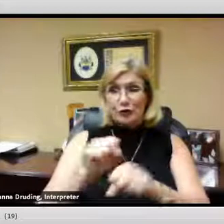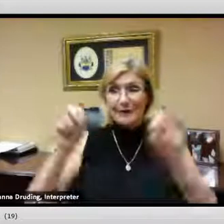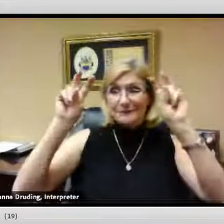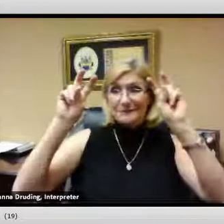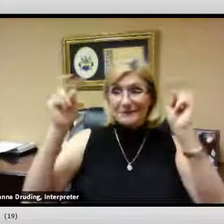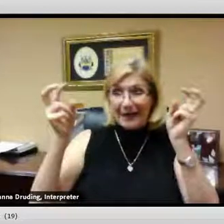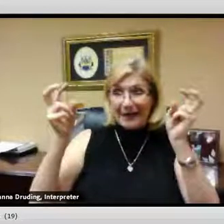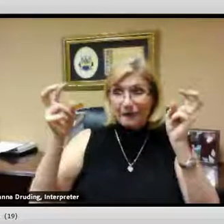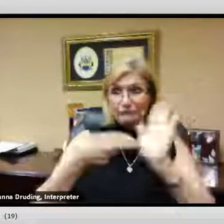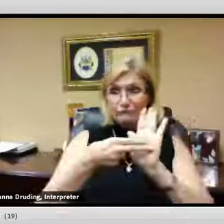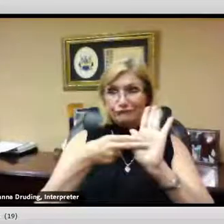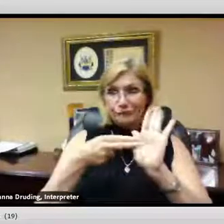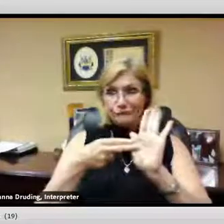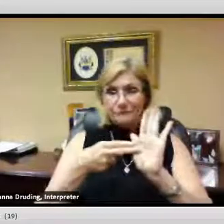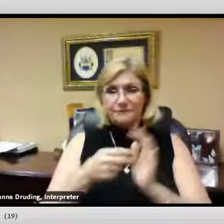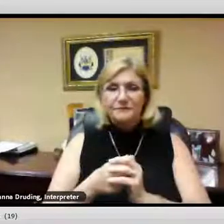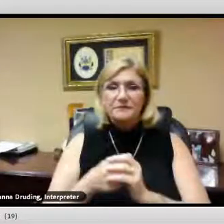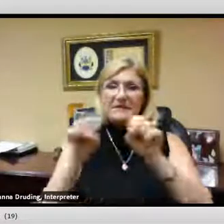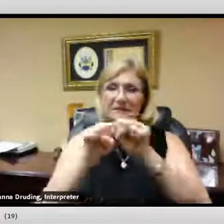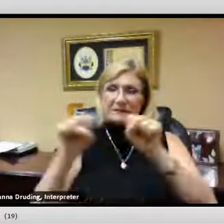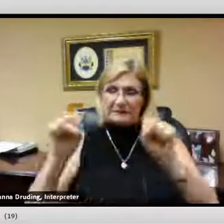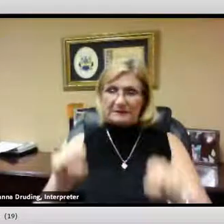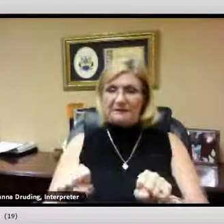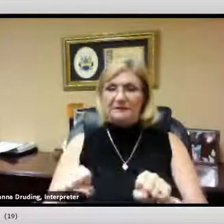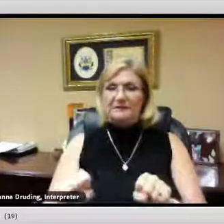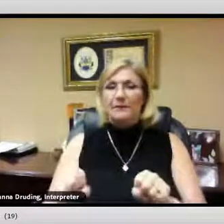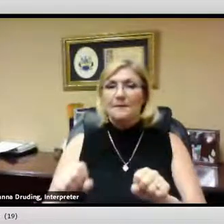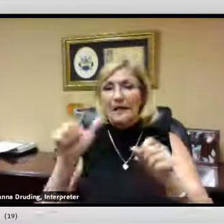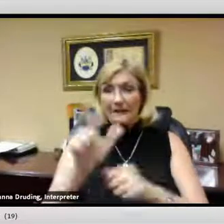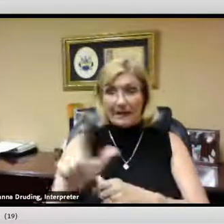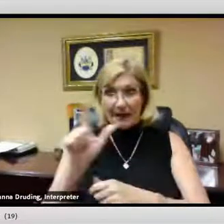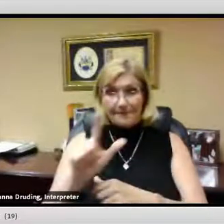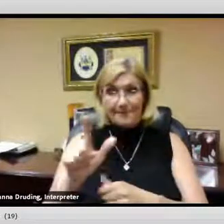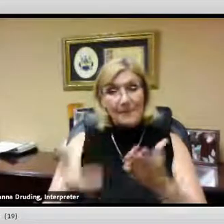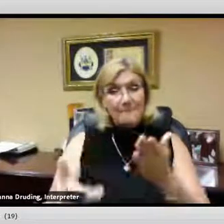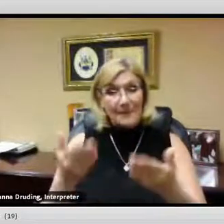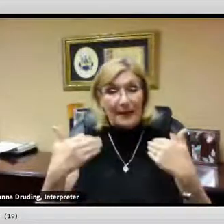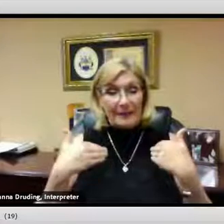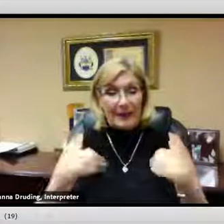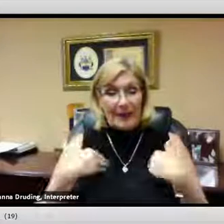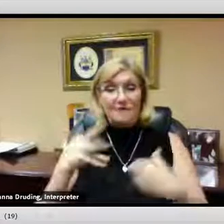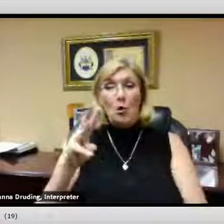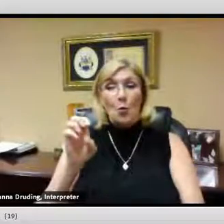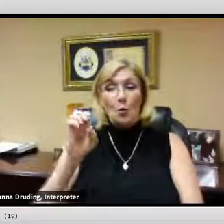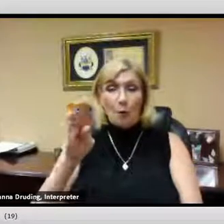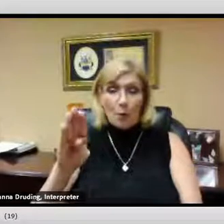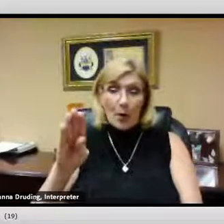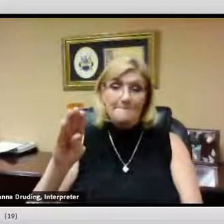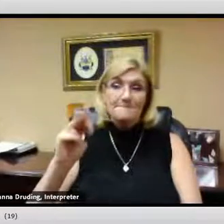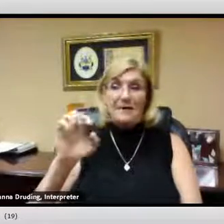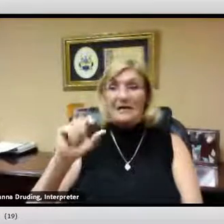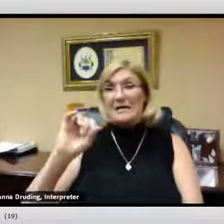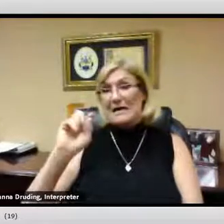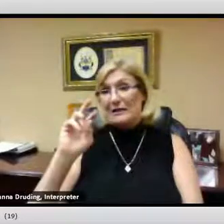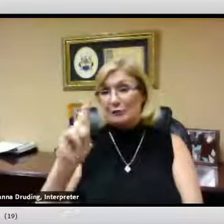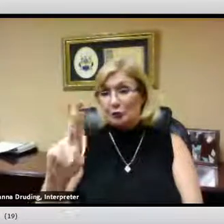systems librarian might have. Um, Information systems librarian, webmaster, digital